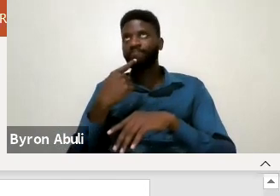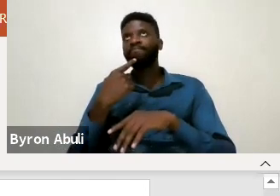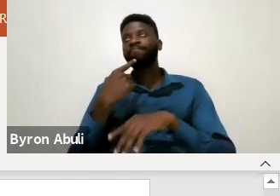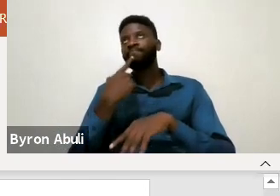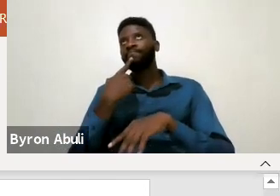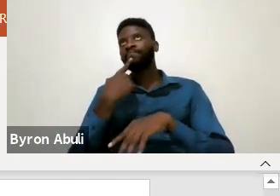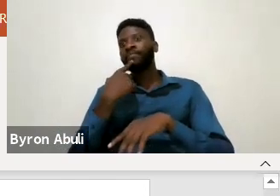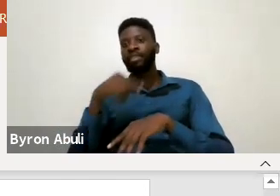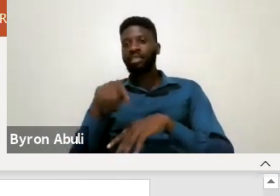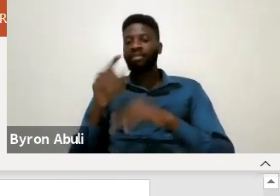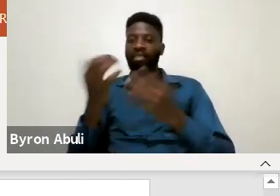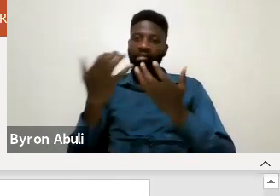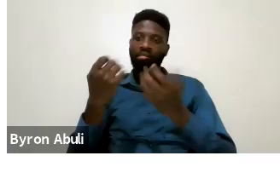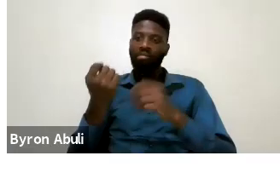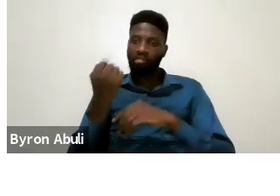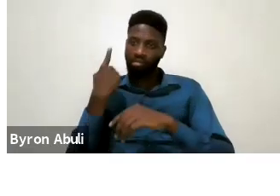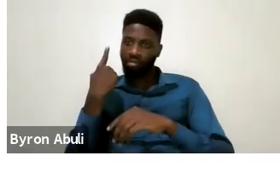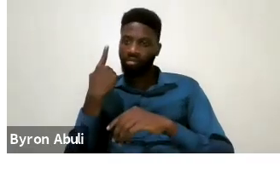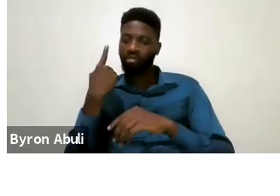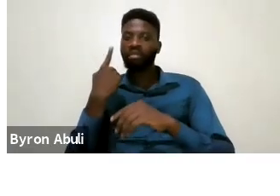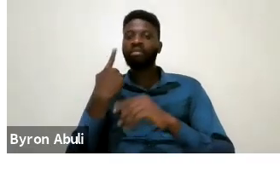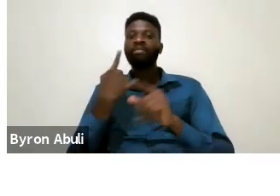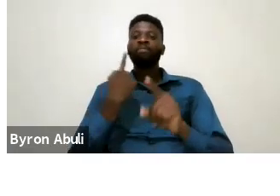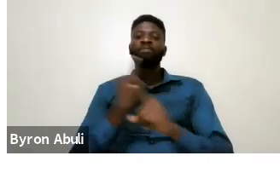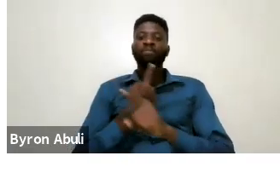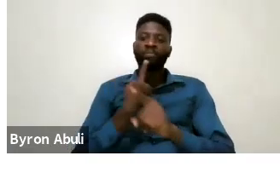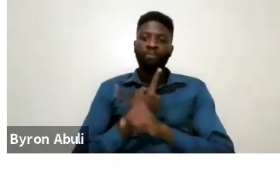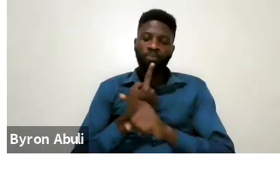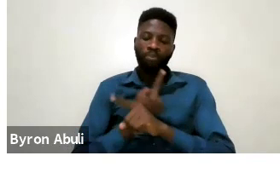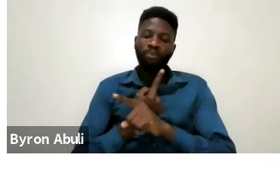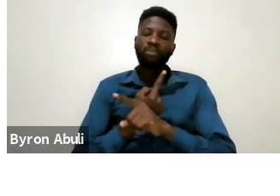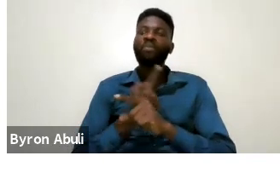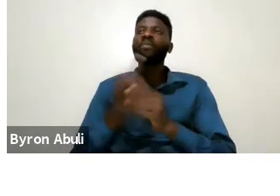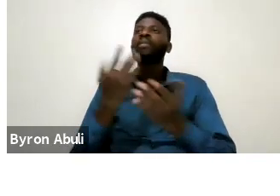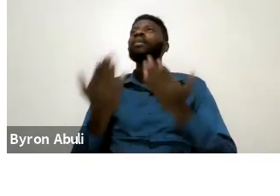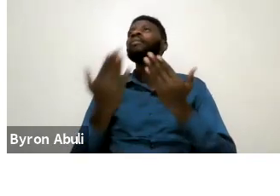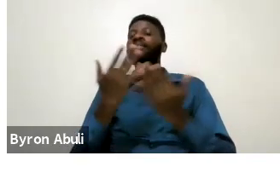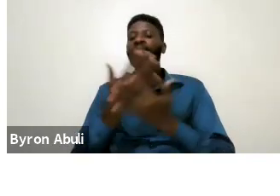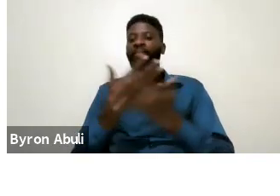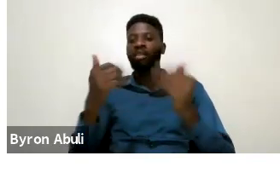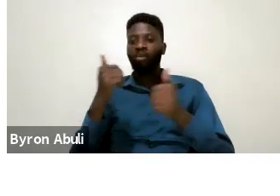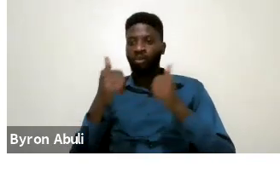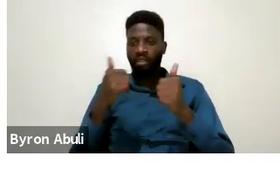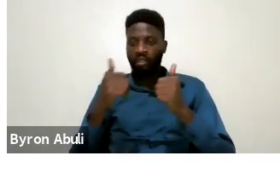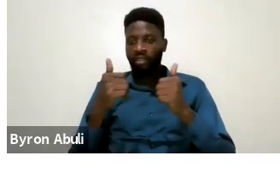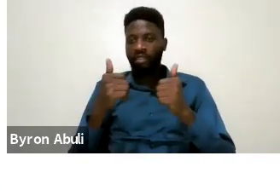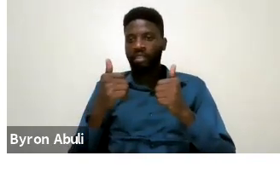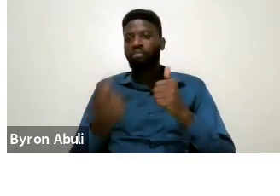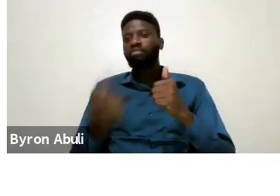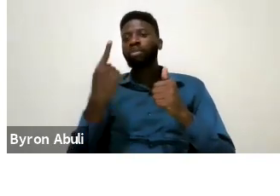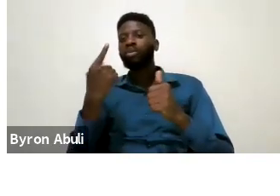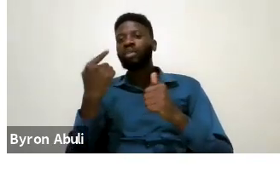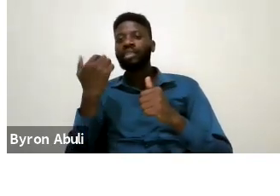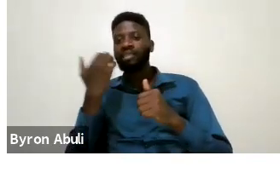you'll need to understand the various maybe things that cause certain symptoms, and are